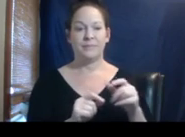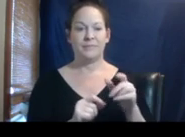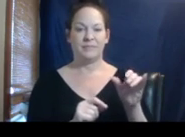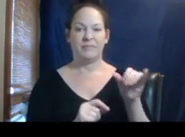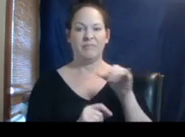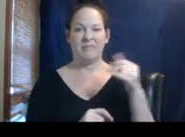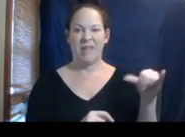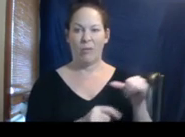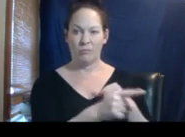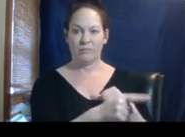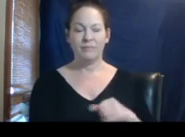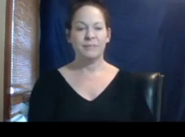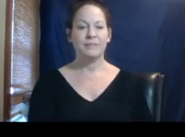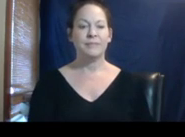x